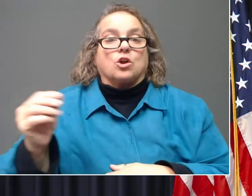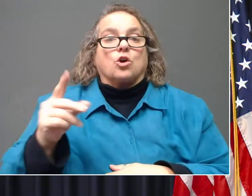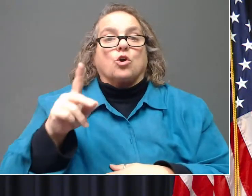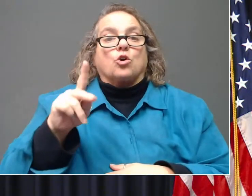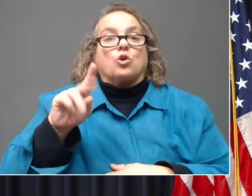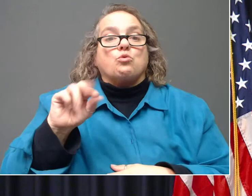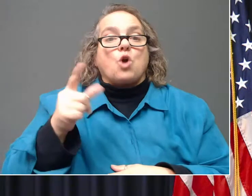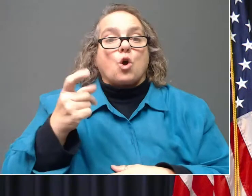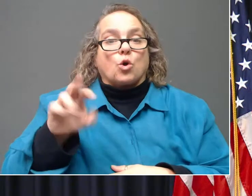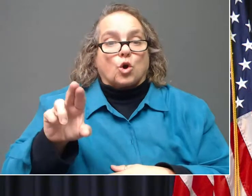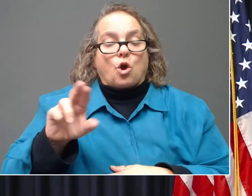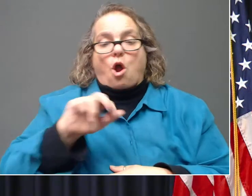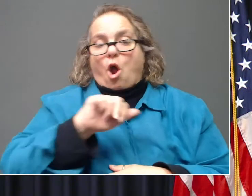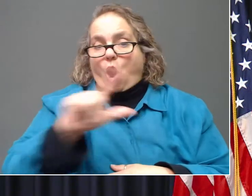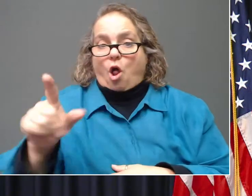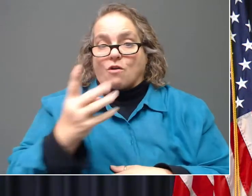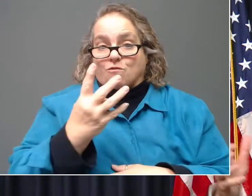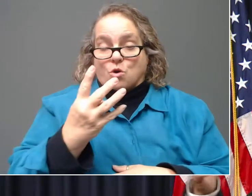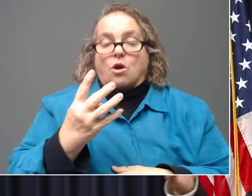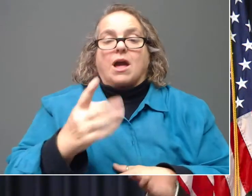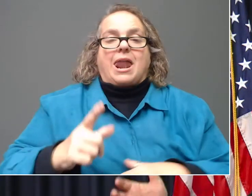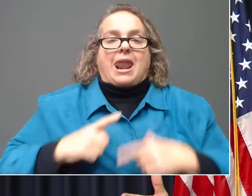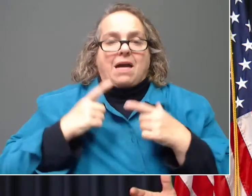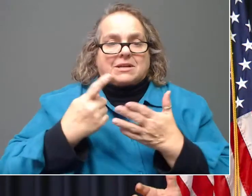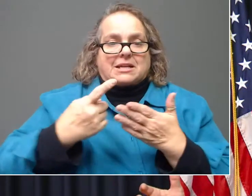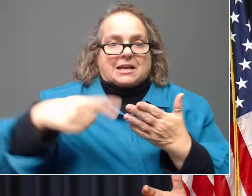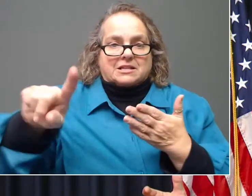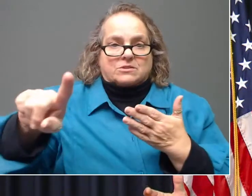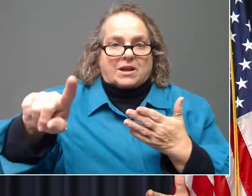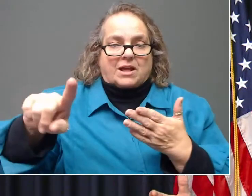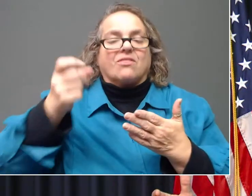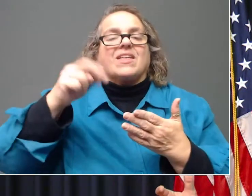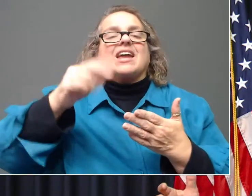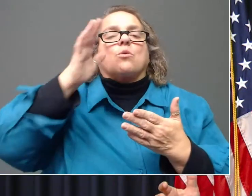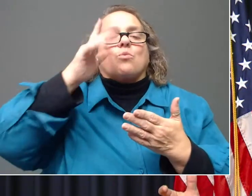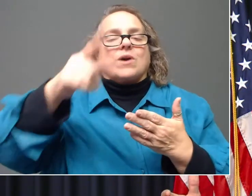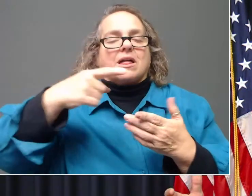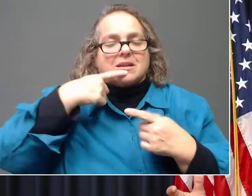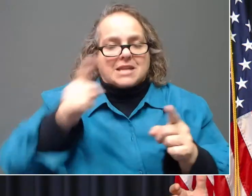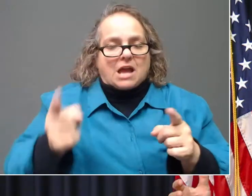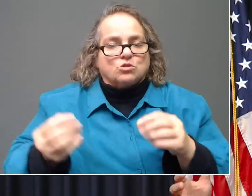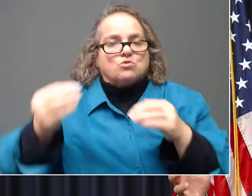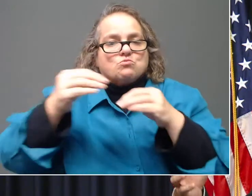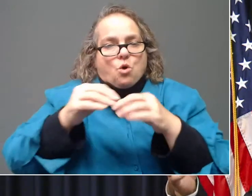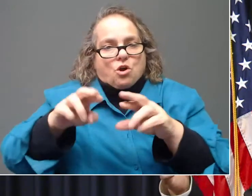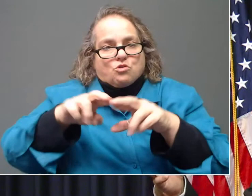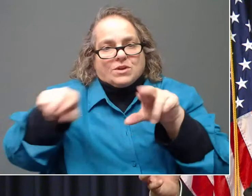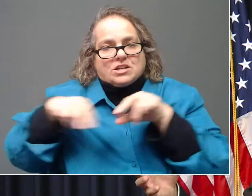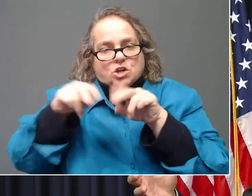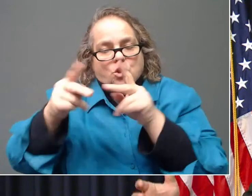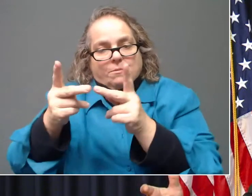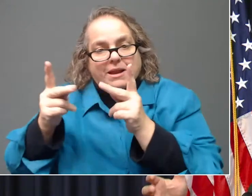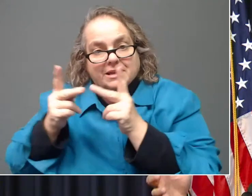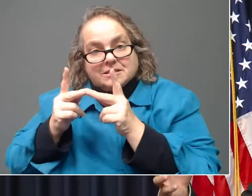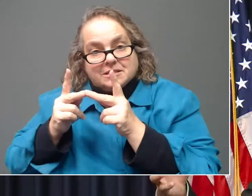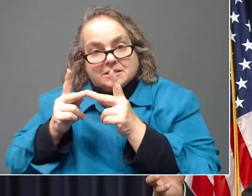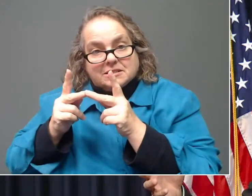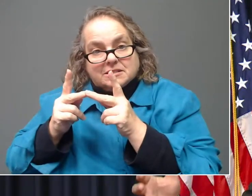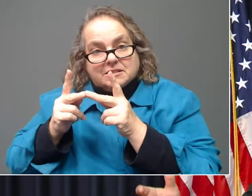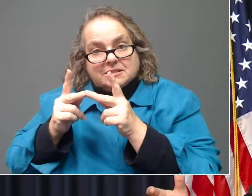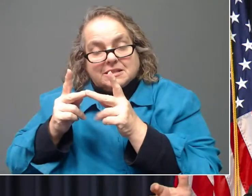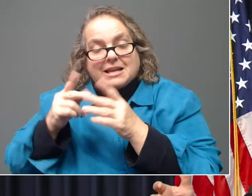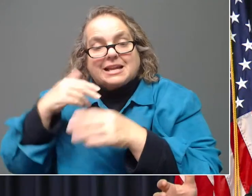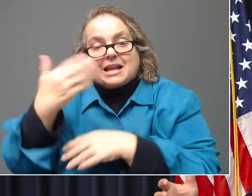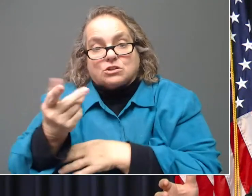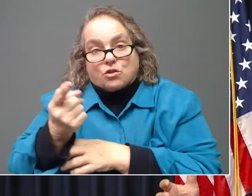week, and then we are going to announce additional regional facilities next Thursday